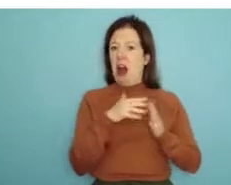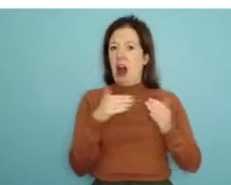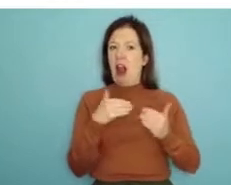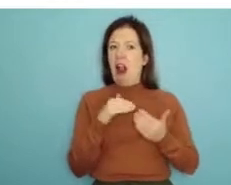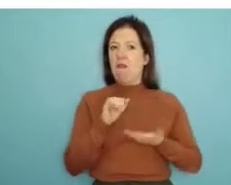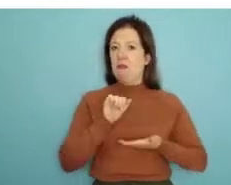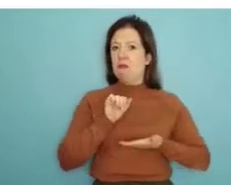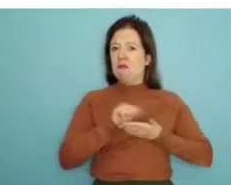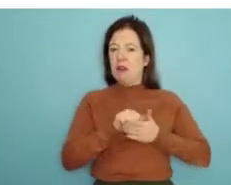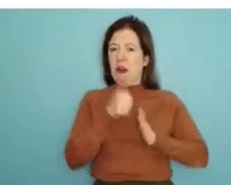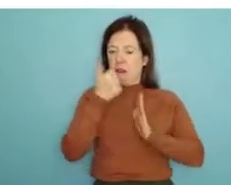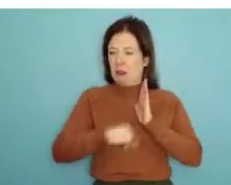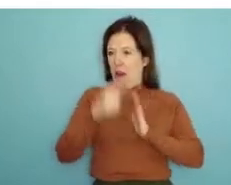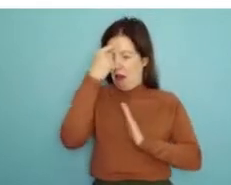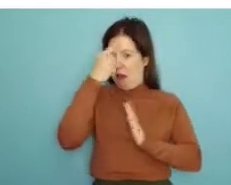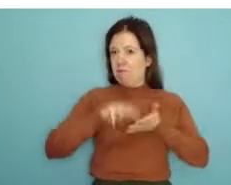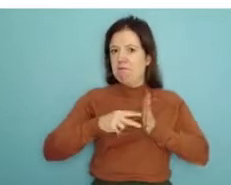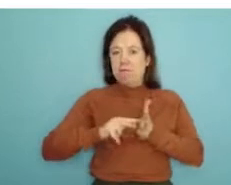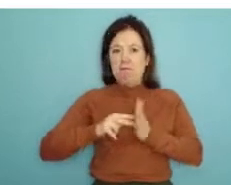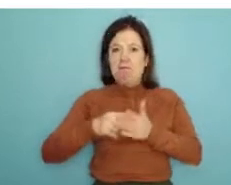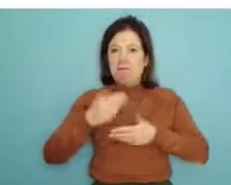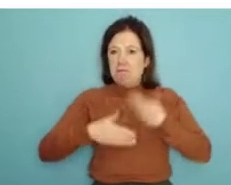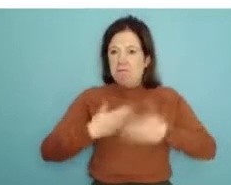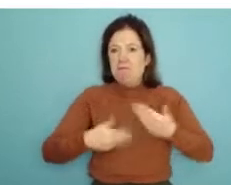with that in mind, I proceeded.